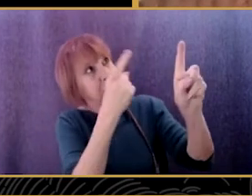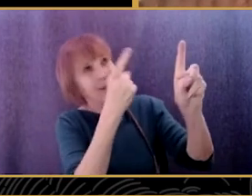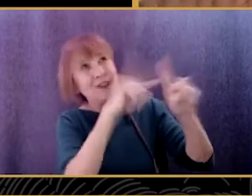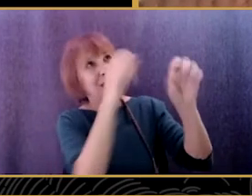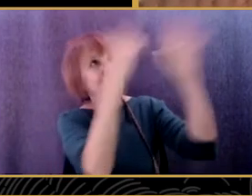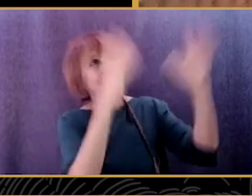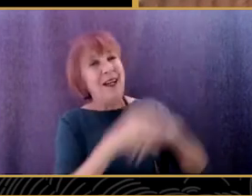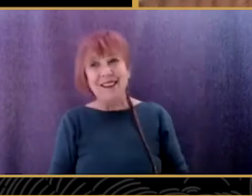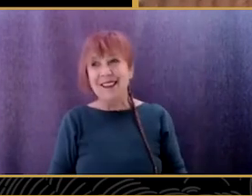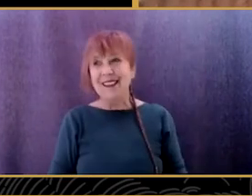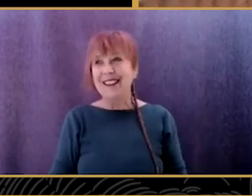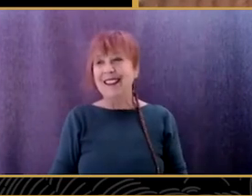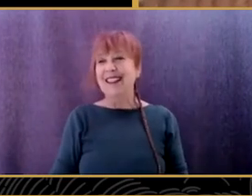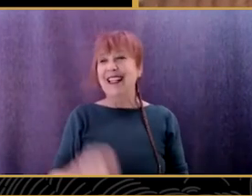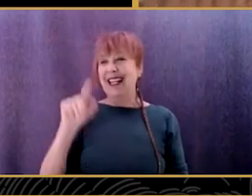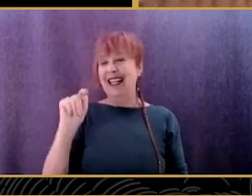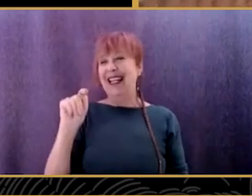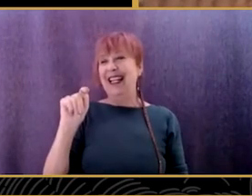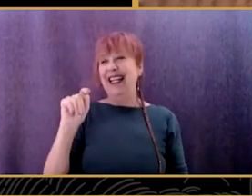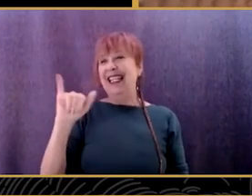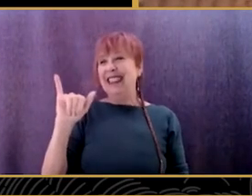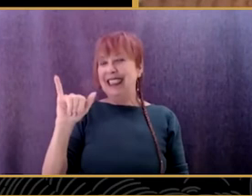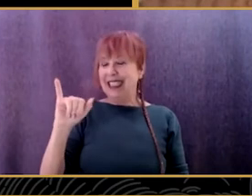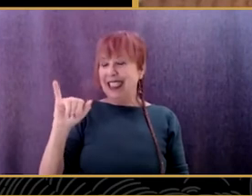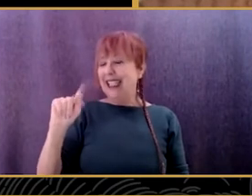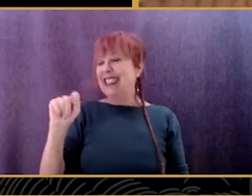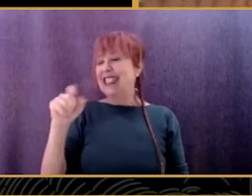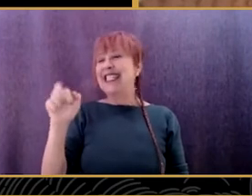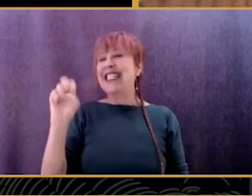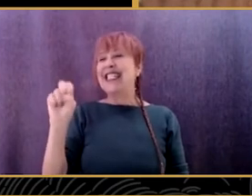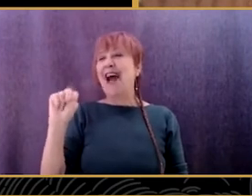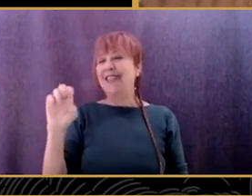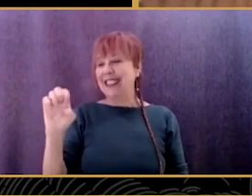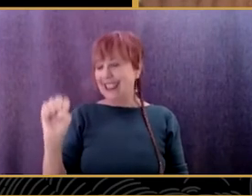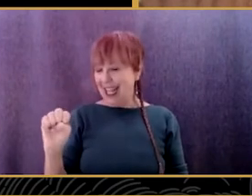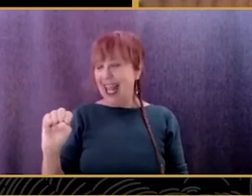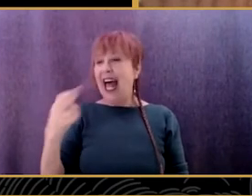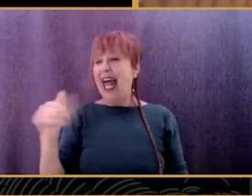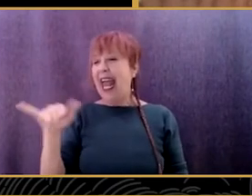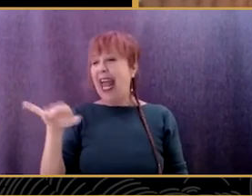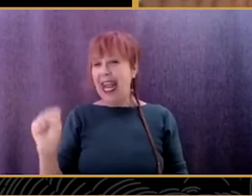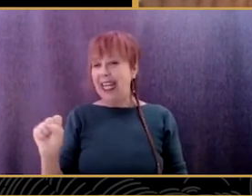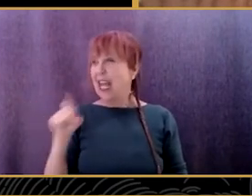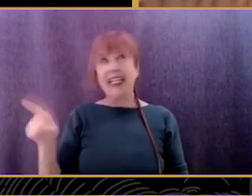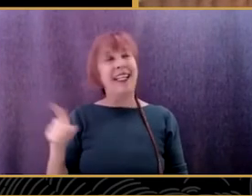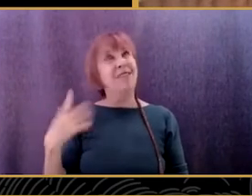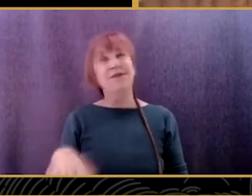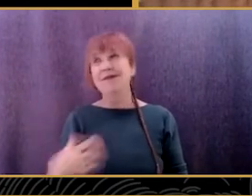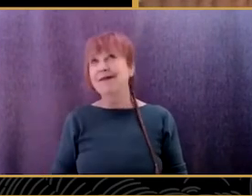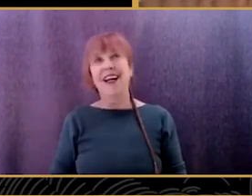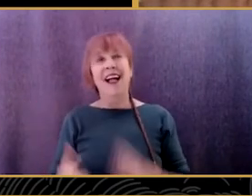Mr. Hayes The Terence Who astounds with his boundless talent But who has